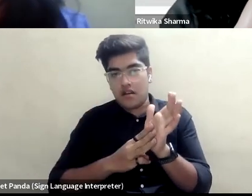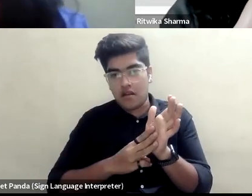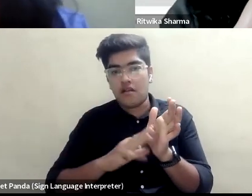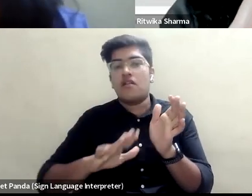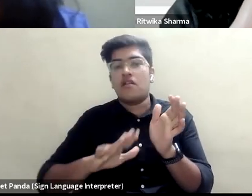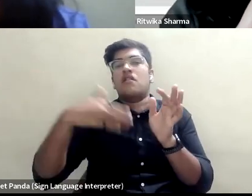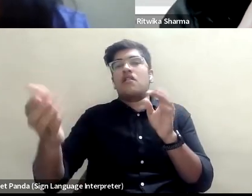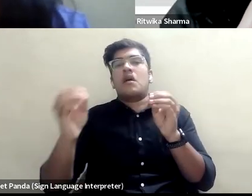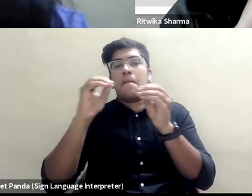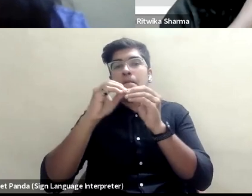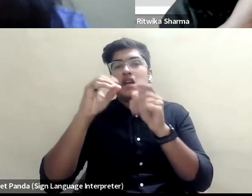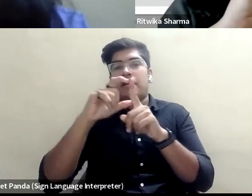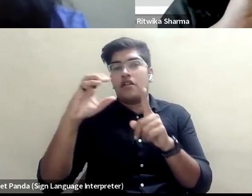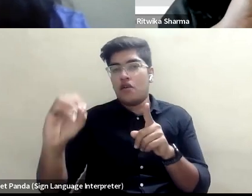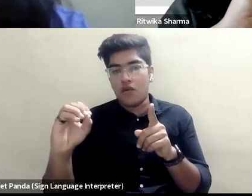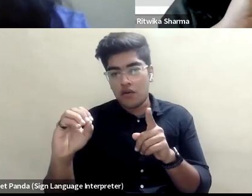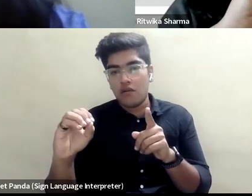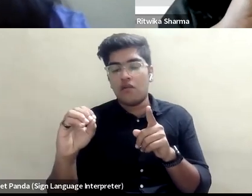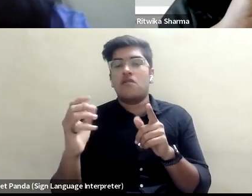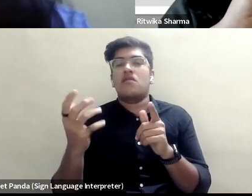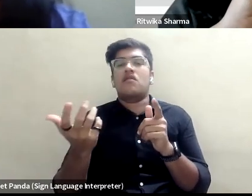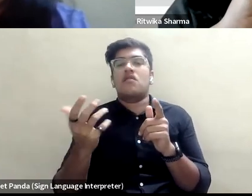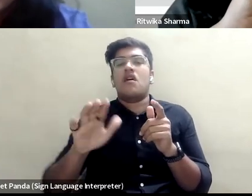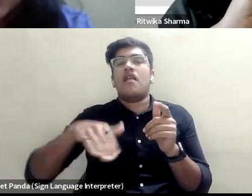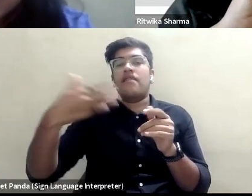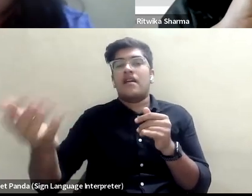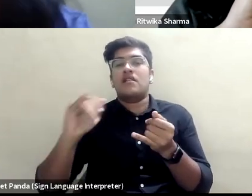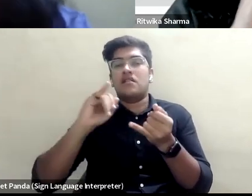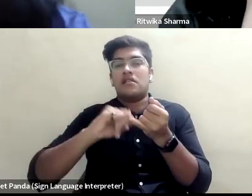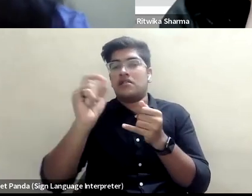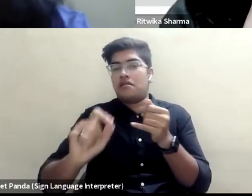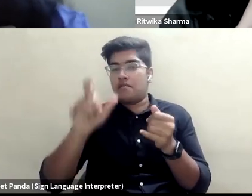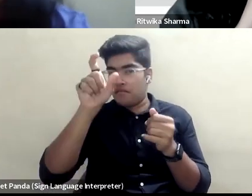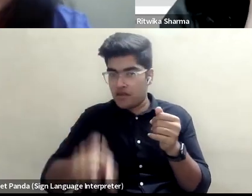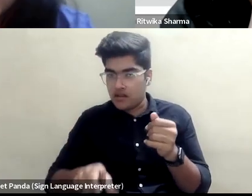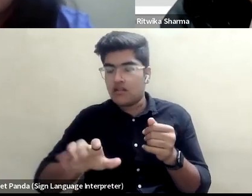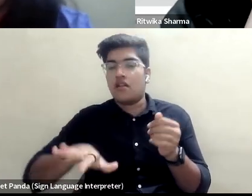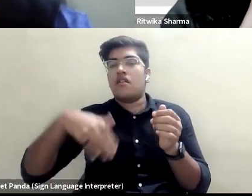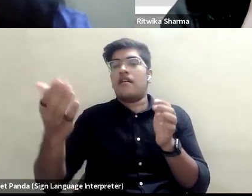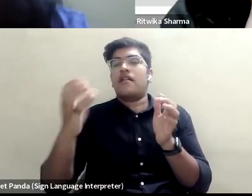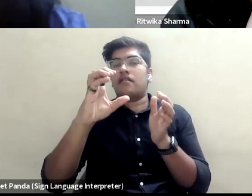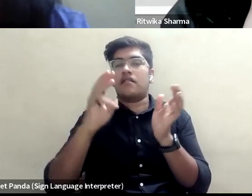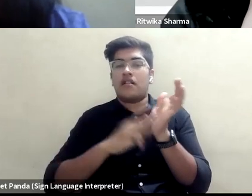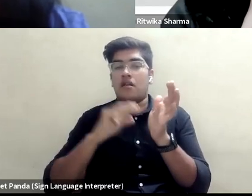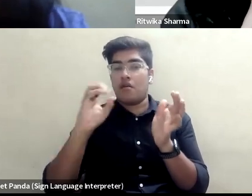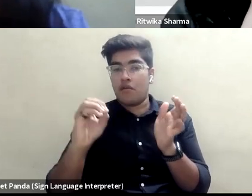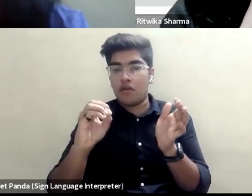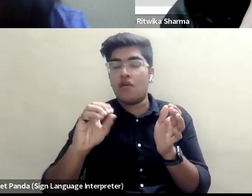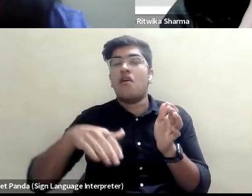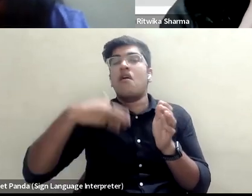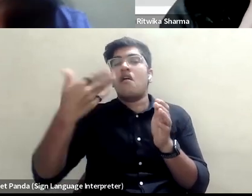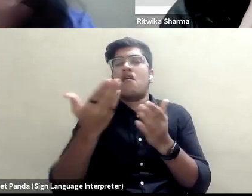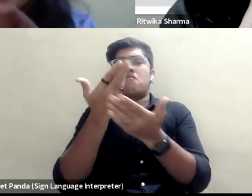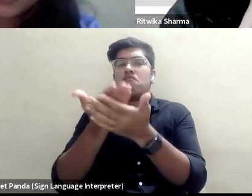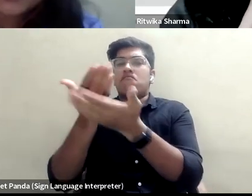development officer. Then it goes to the secretary, then the chief medical officer, then the upper magistrate, and then the secretary and the